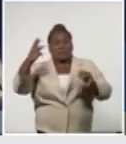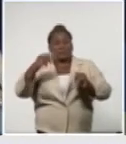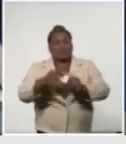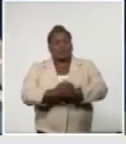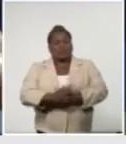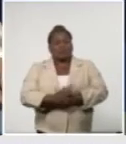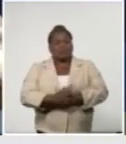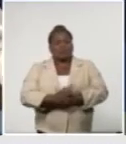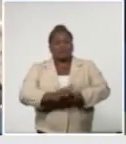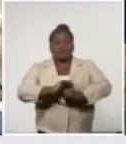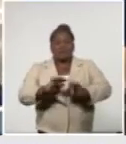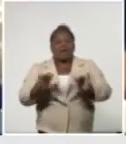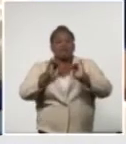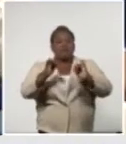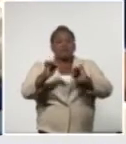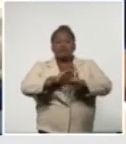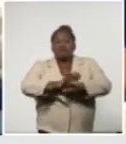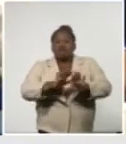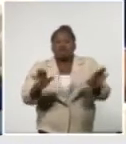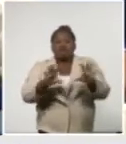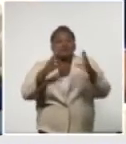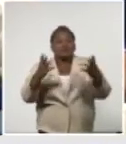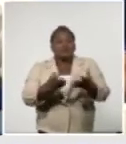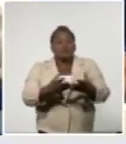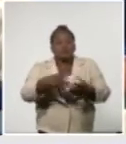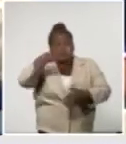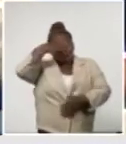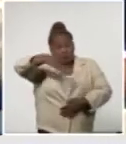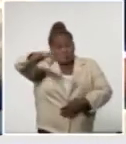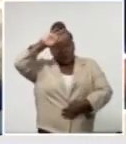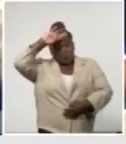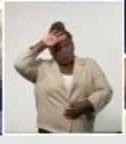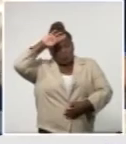had on the world and on Cuba to share with you.